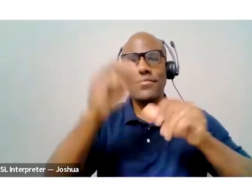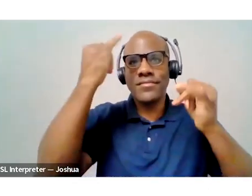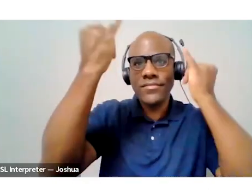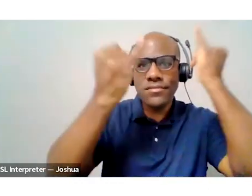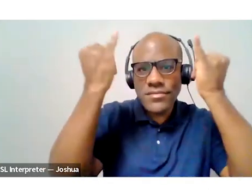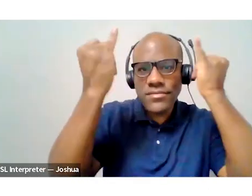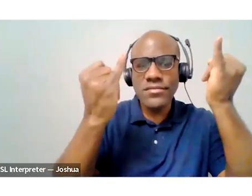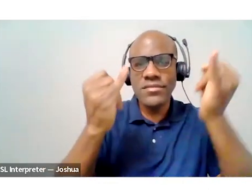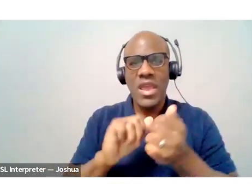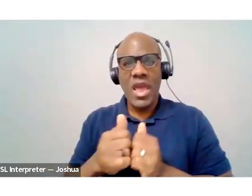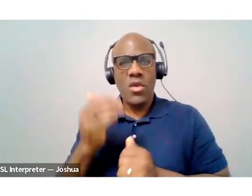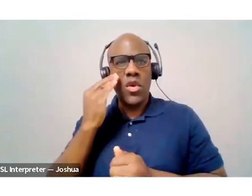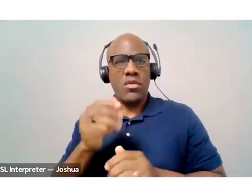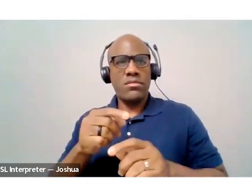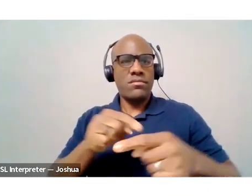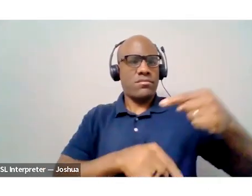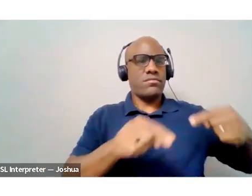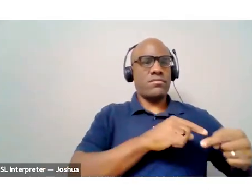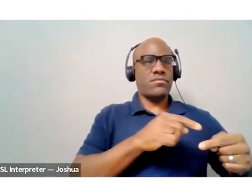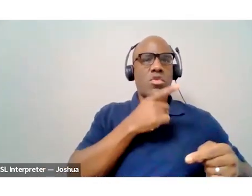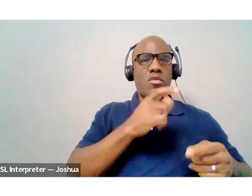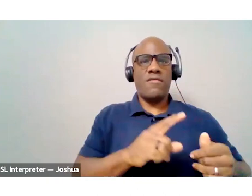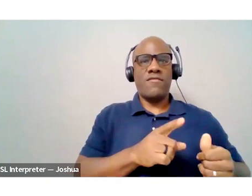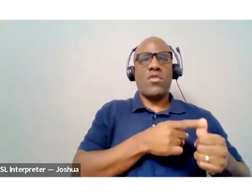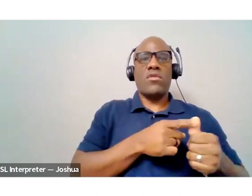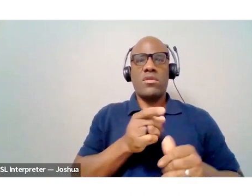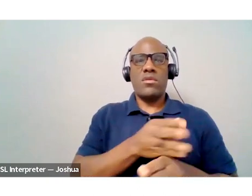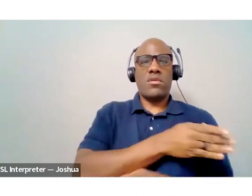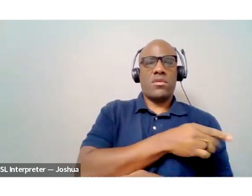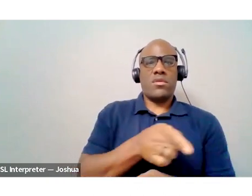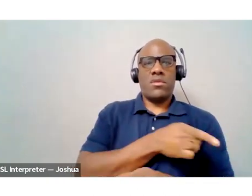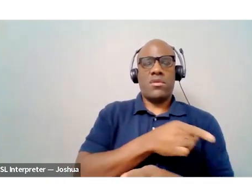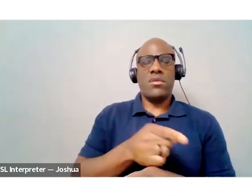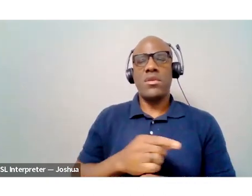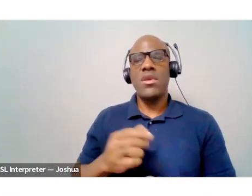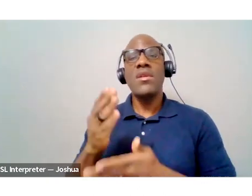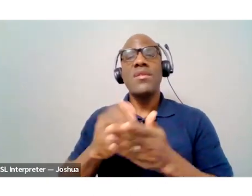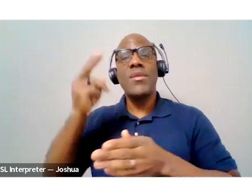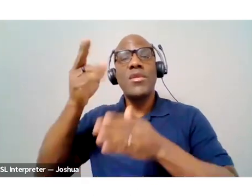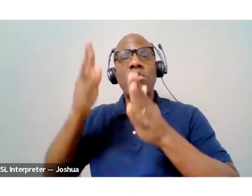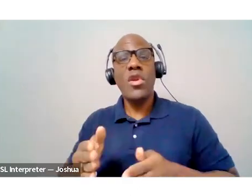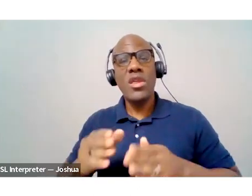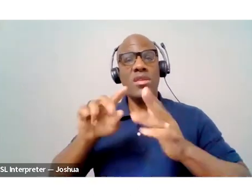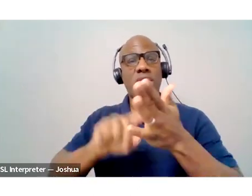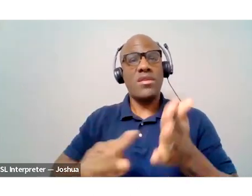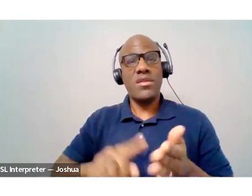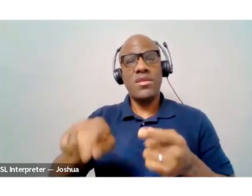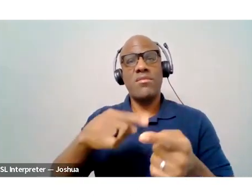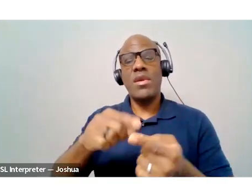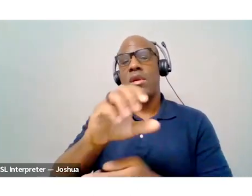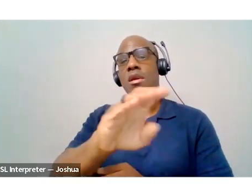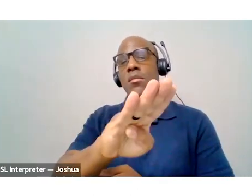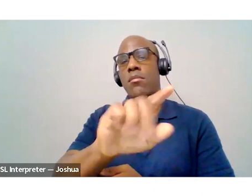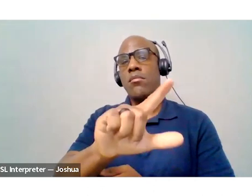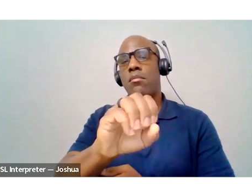some historians, actually, leftist historians, have thought about what blockchain could do and mean for the citational practice, and why